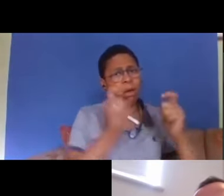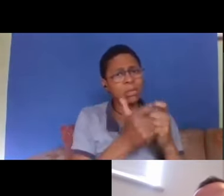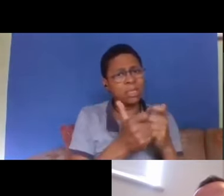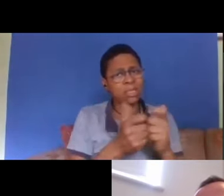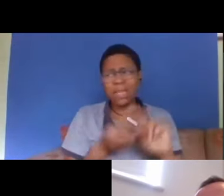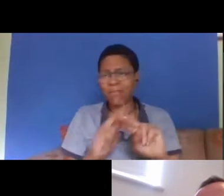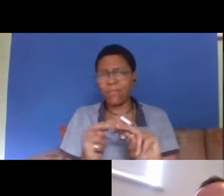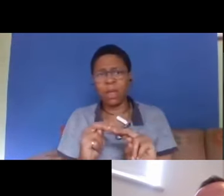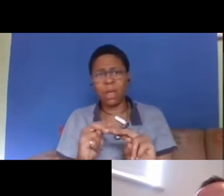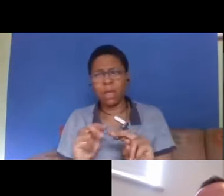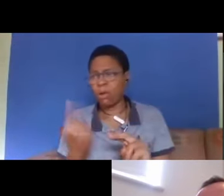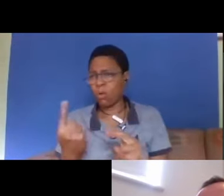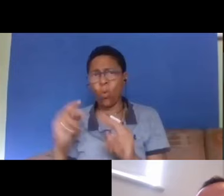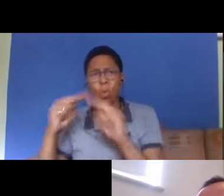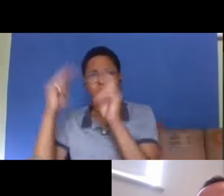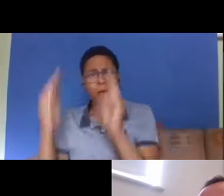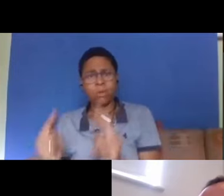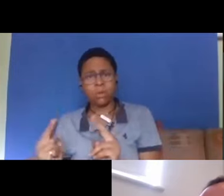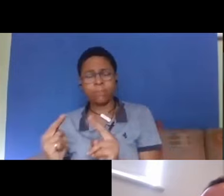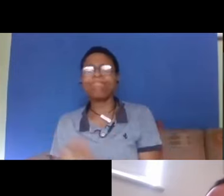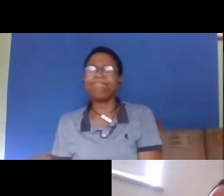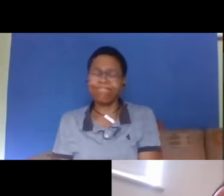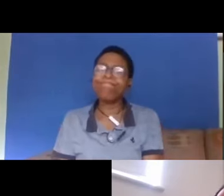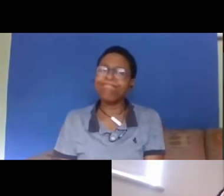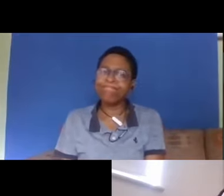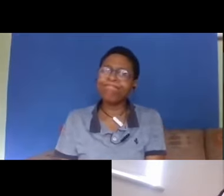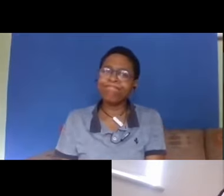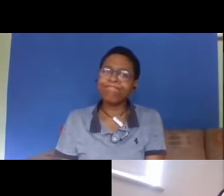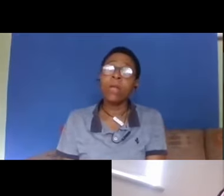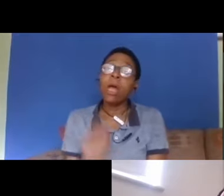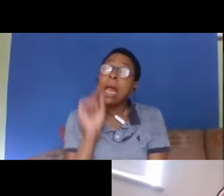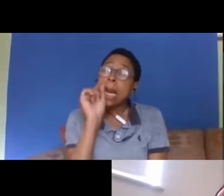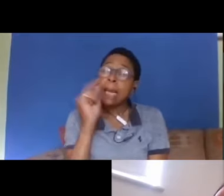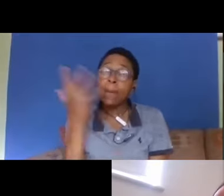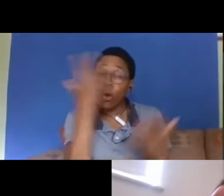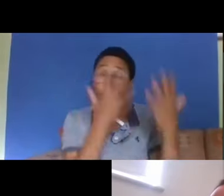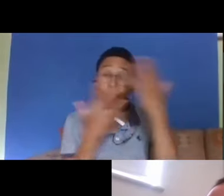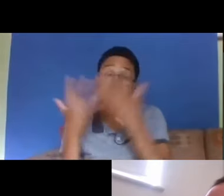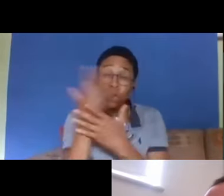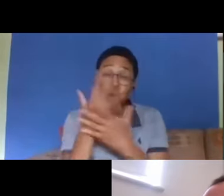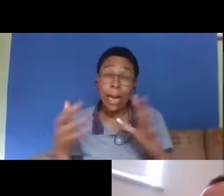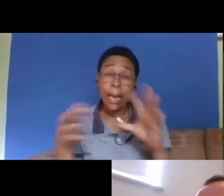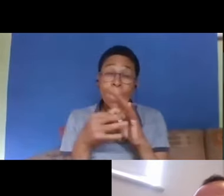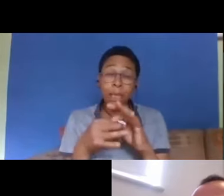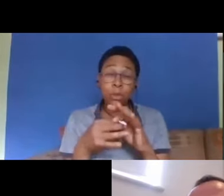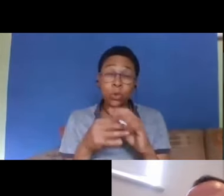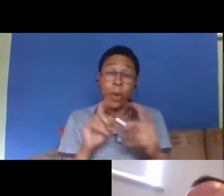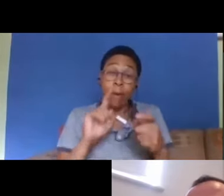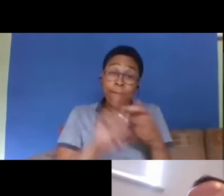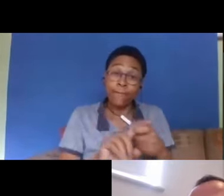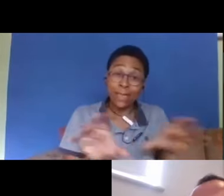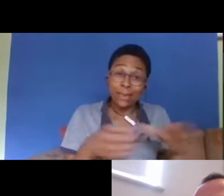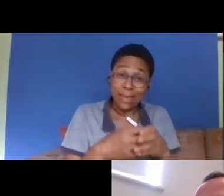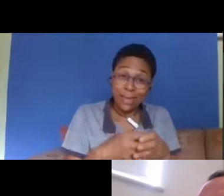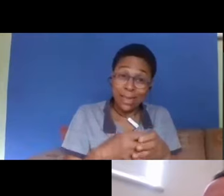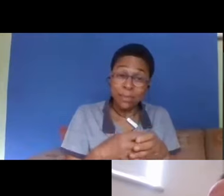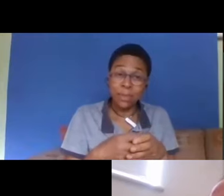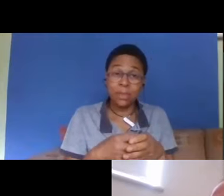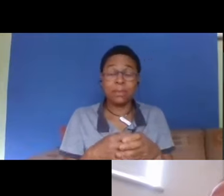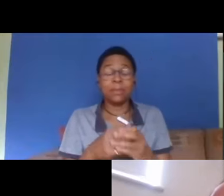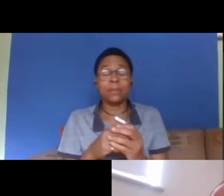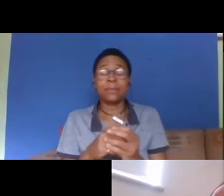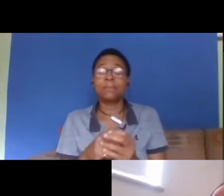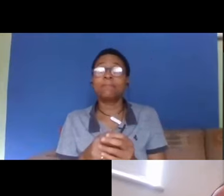there's a little bit of confusion about bubbles and fixed teams. So, what we tried to cover there is that